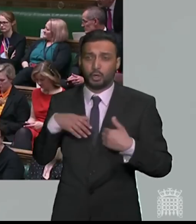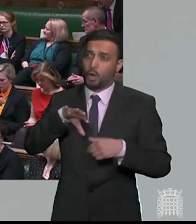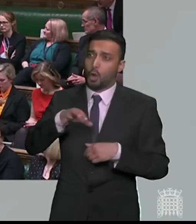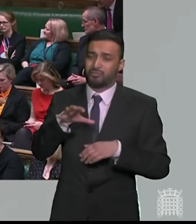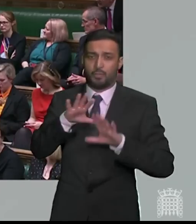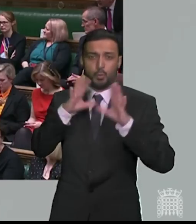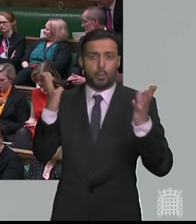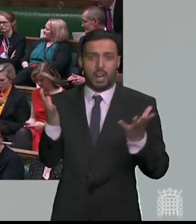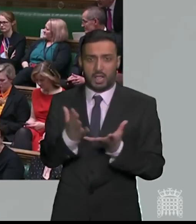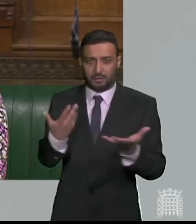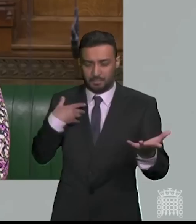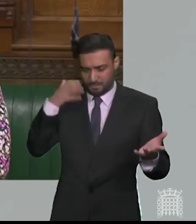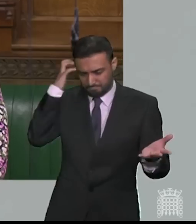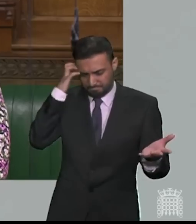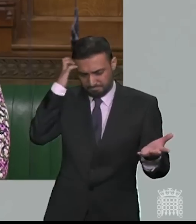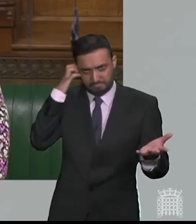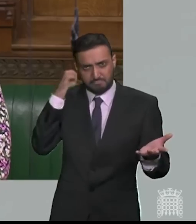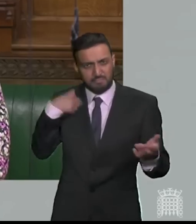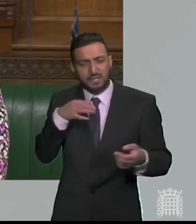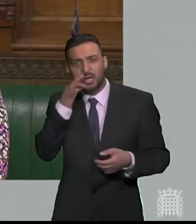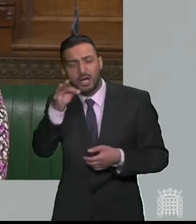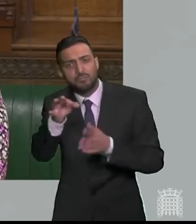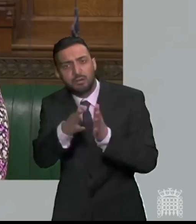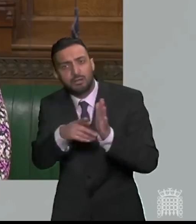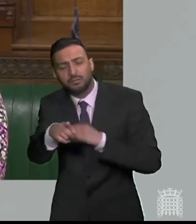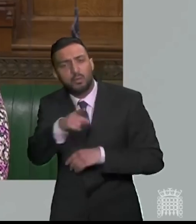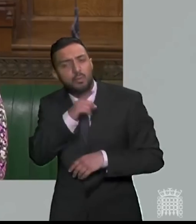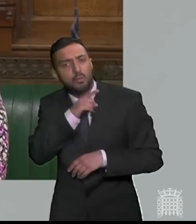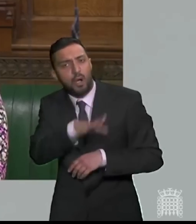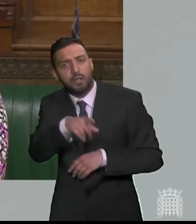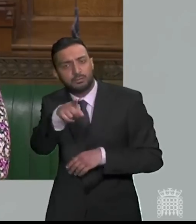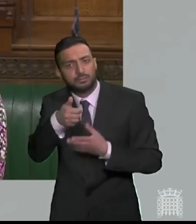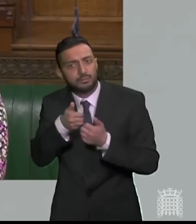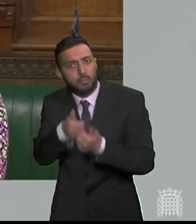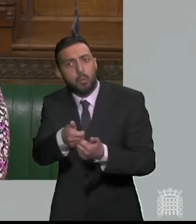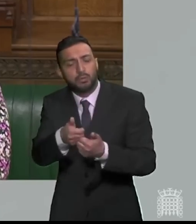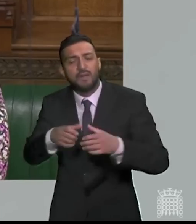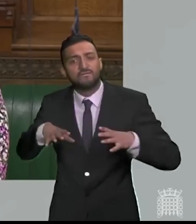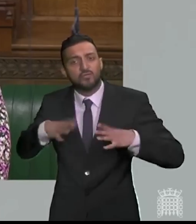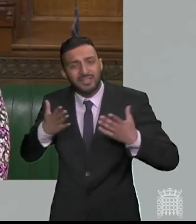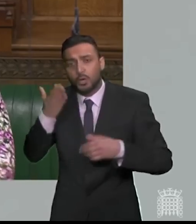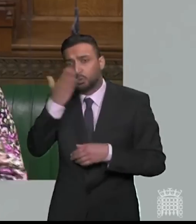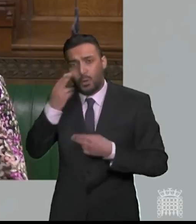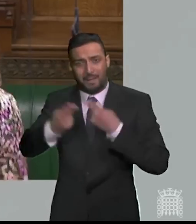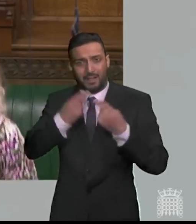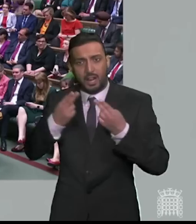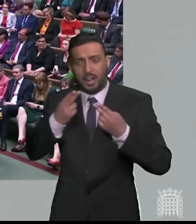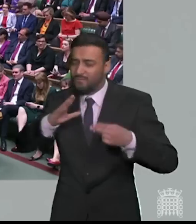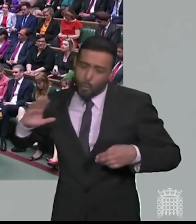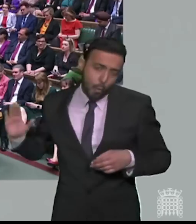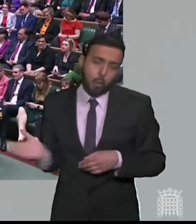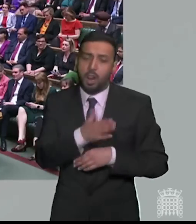say why he would not support universal free school meals for all children to end child poverty?